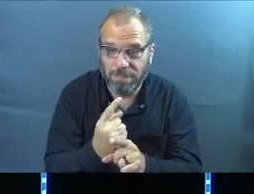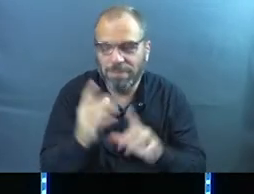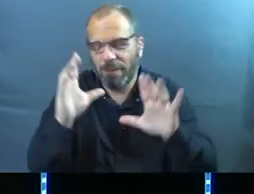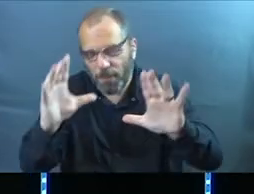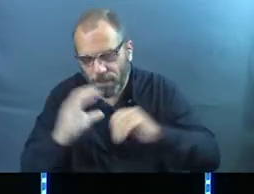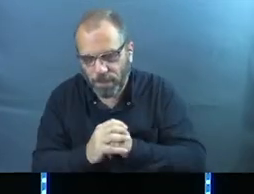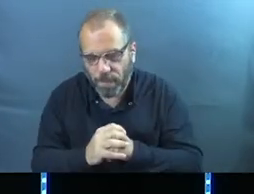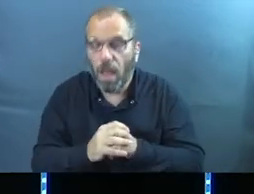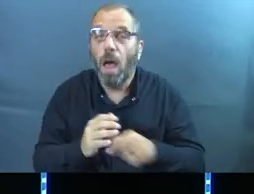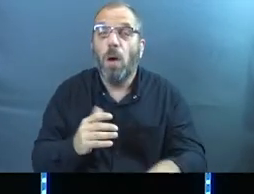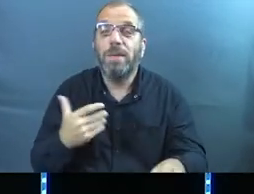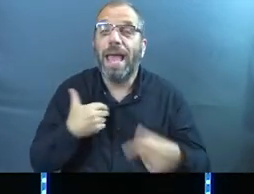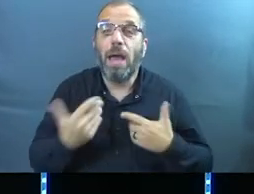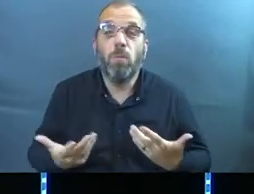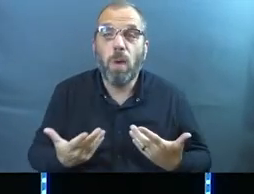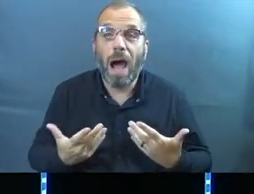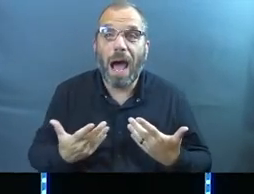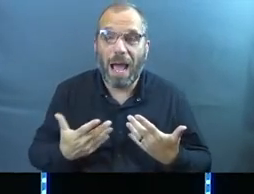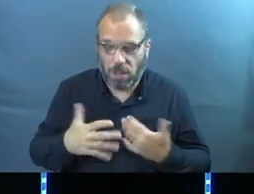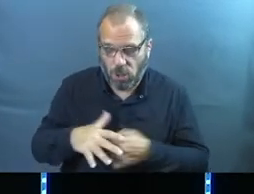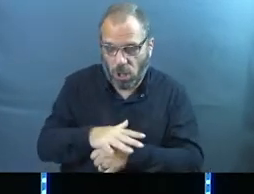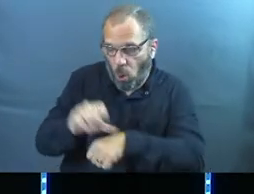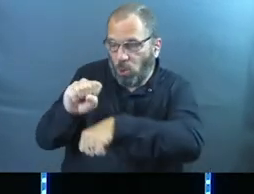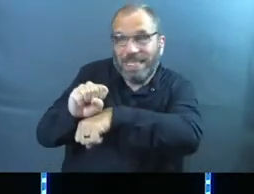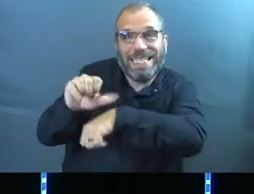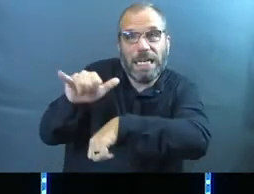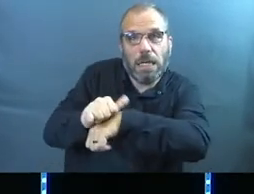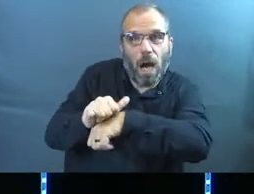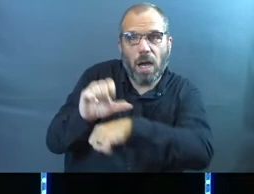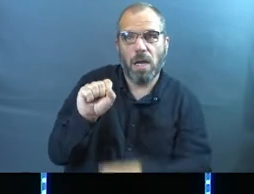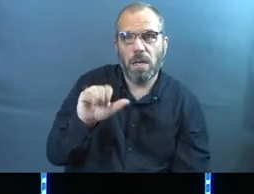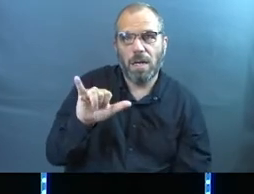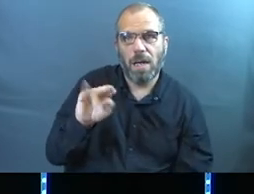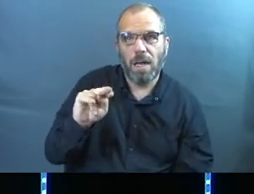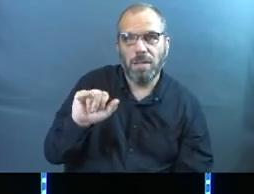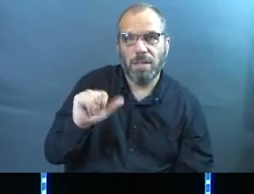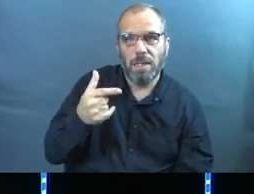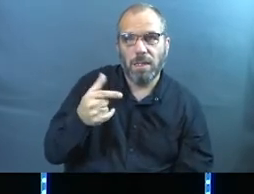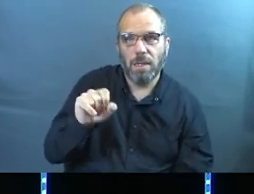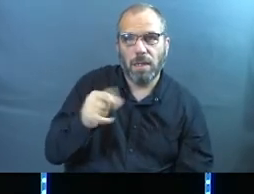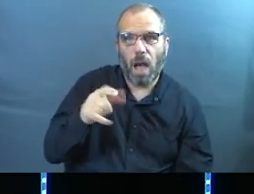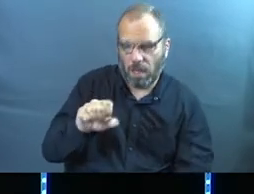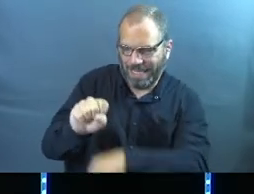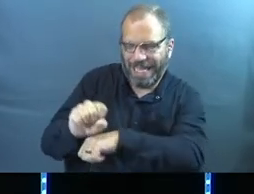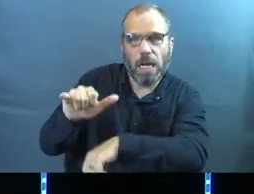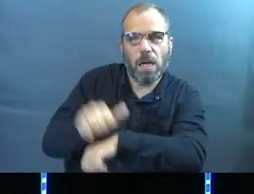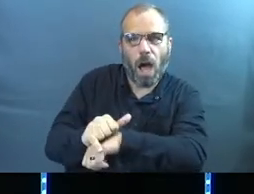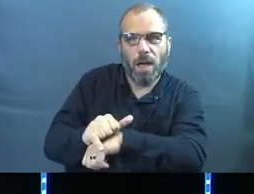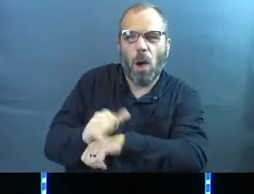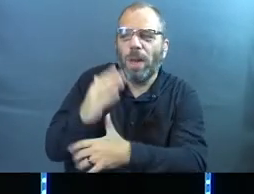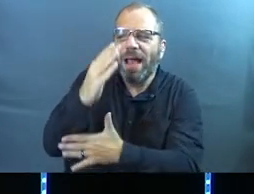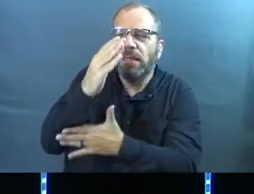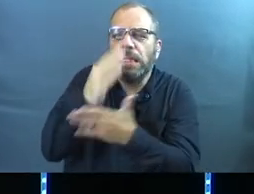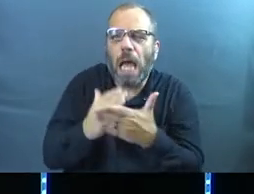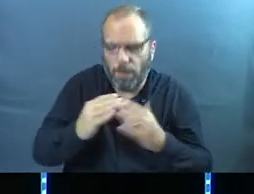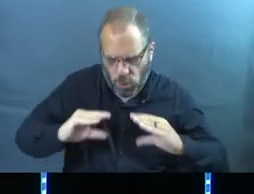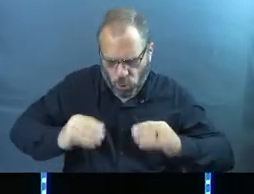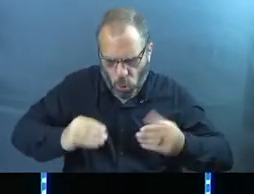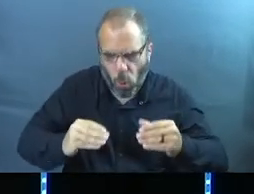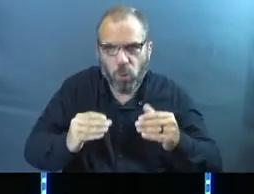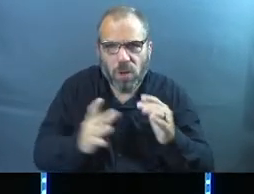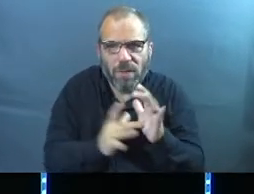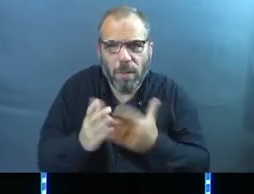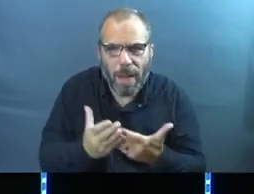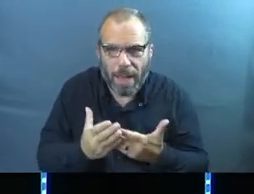And so what they had was the local synagogue would have had some of the scrolls of God's word. And they would have gone to